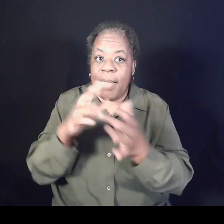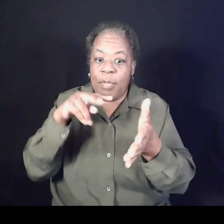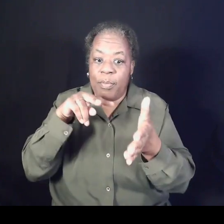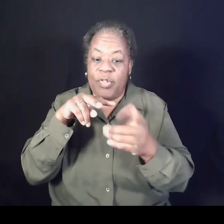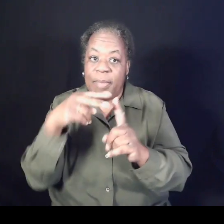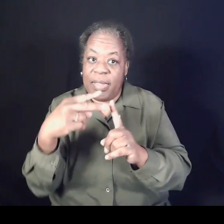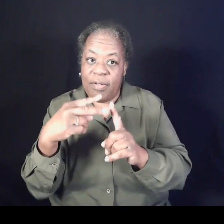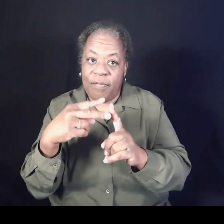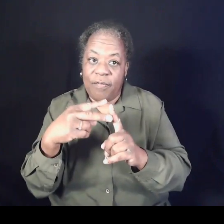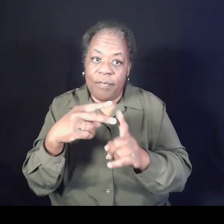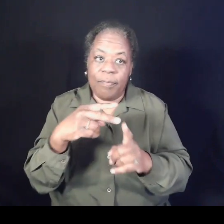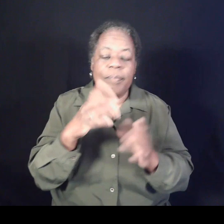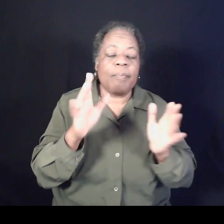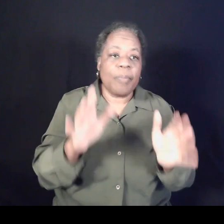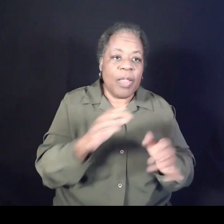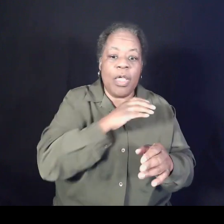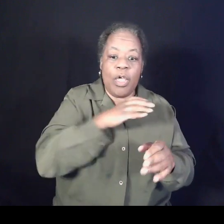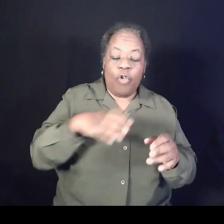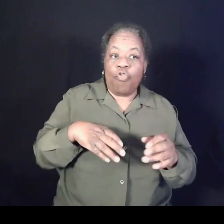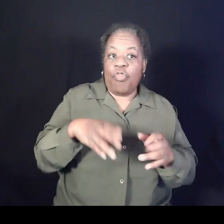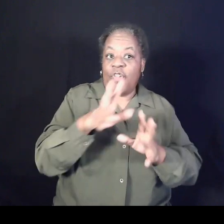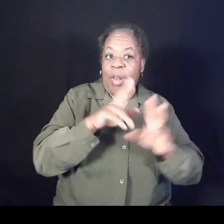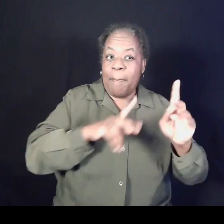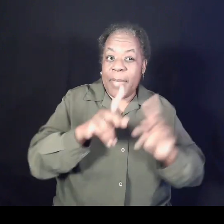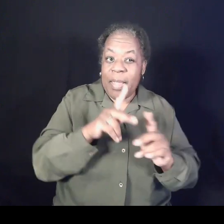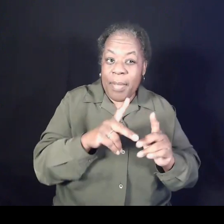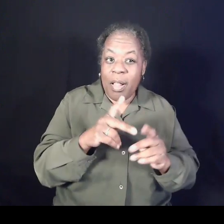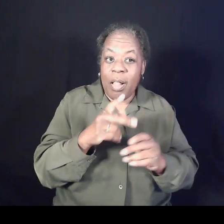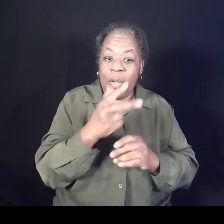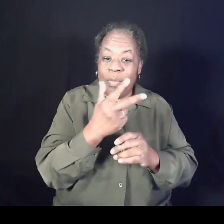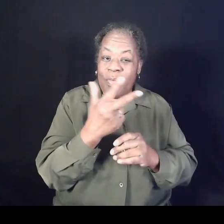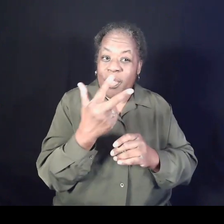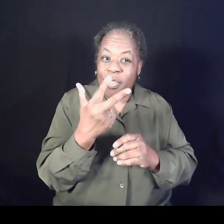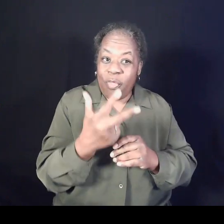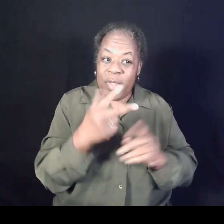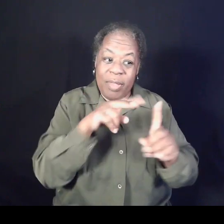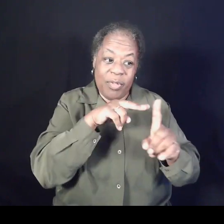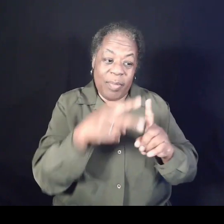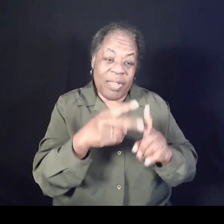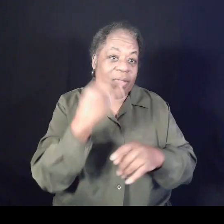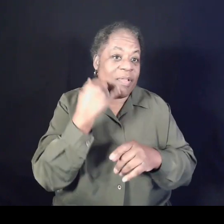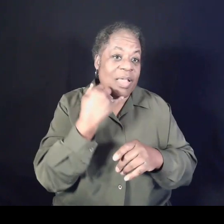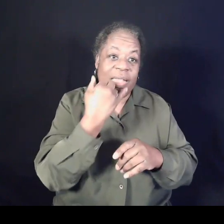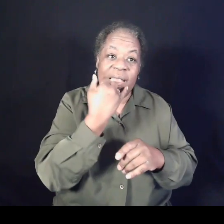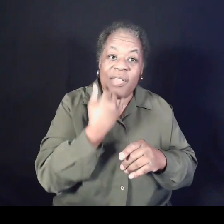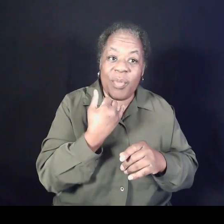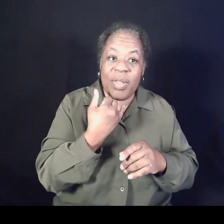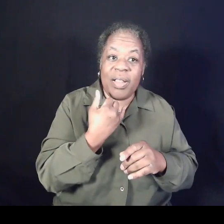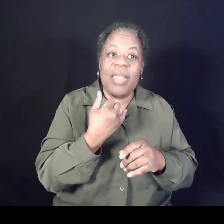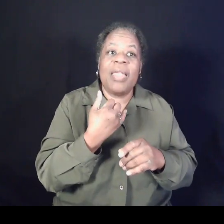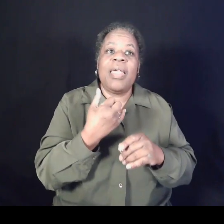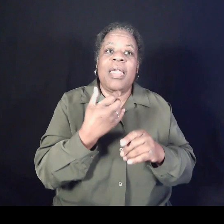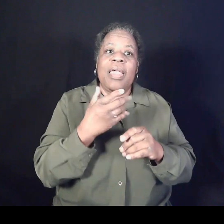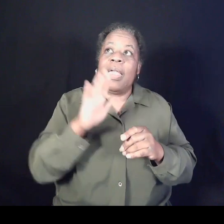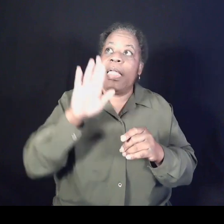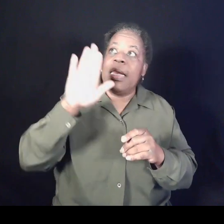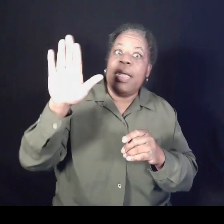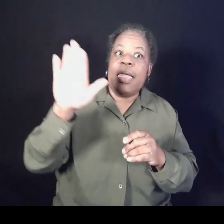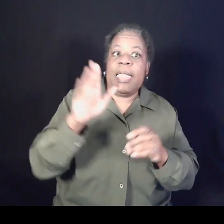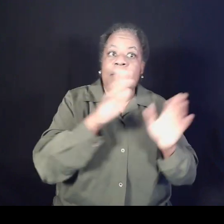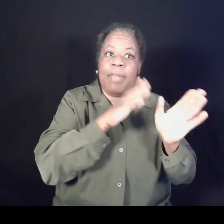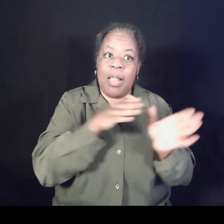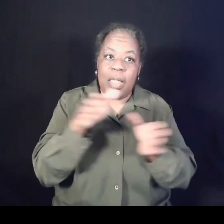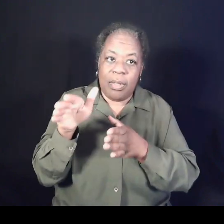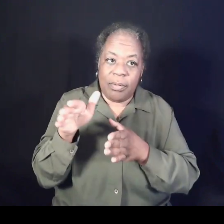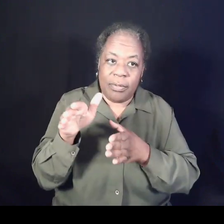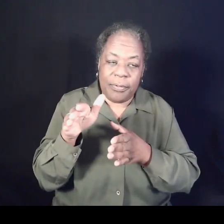Basically, Christian people tend to hold one of three perspectives on Israel and its place in God's unfolding purpose.